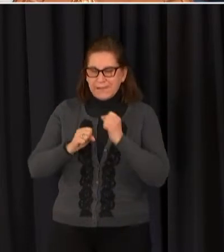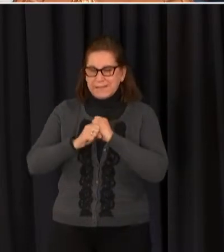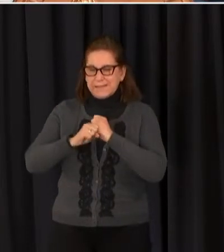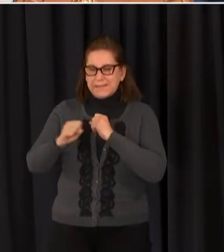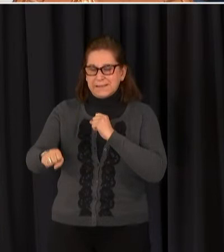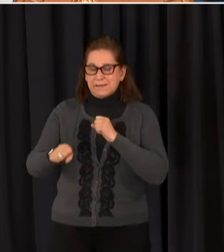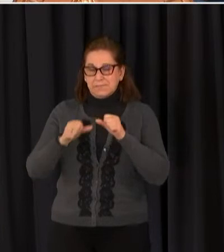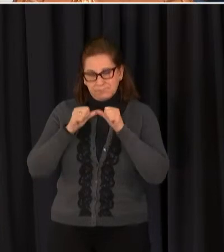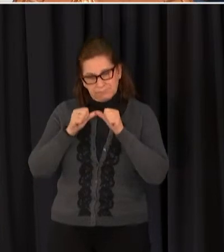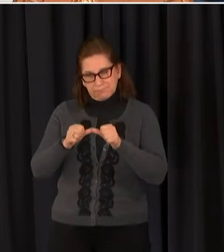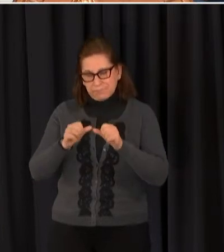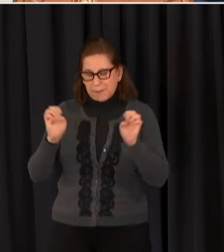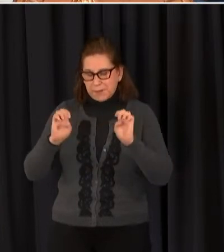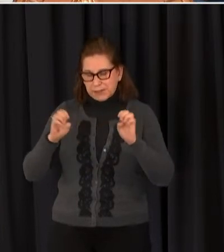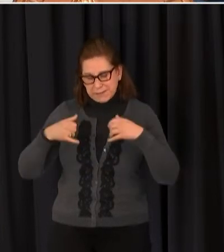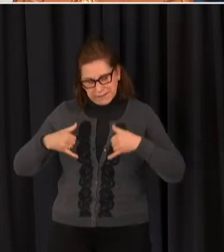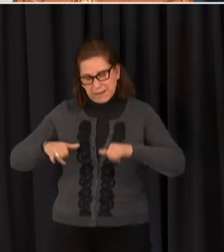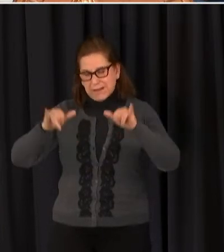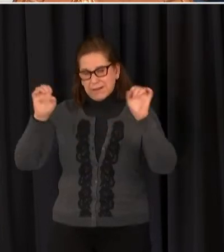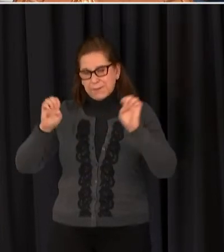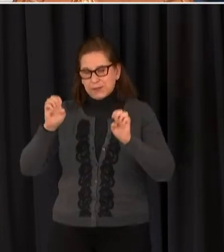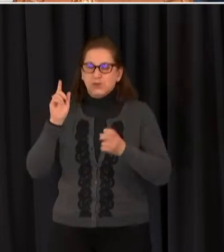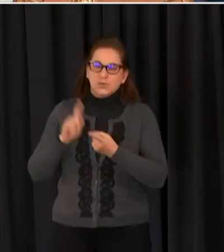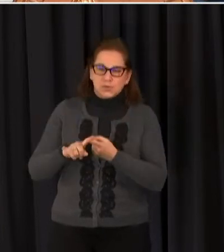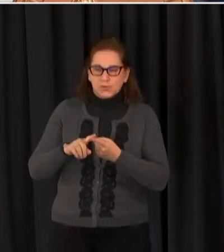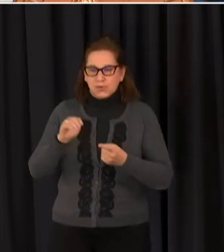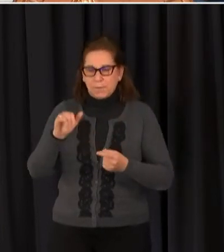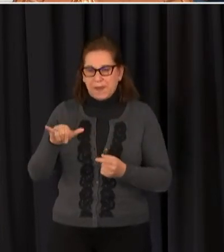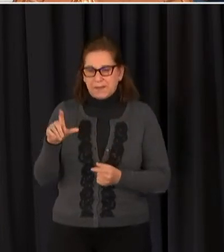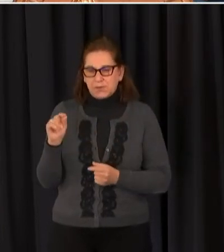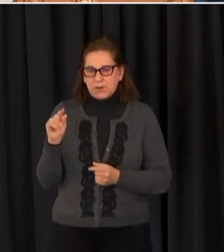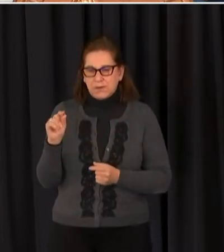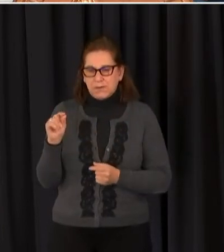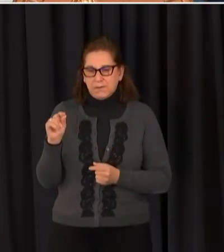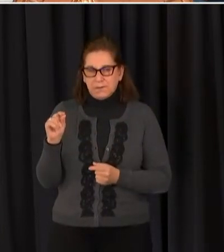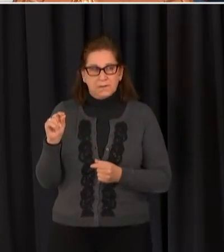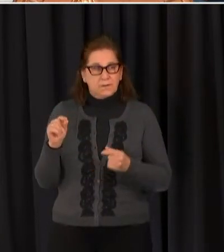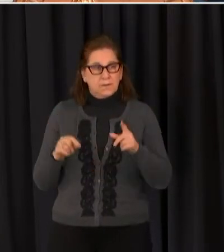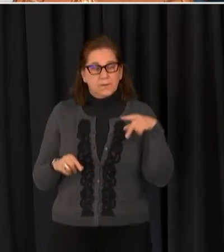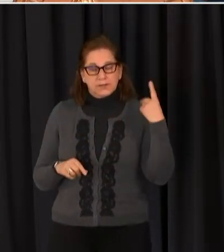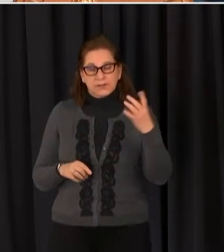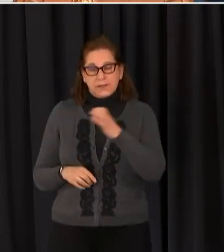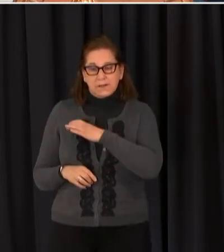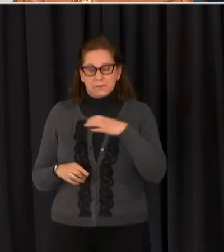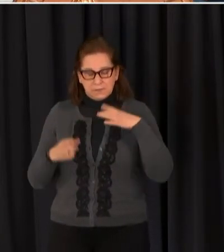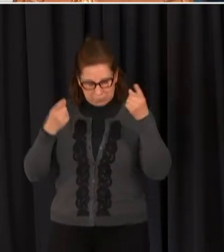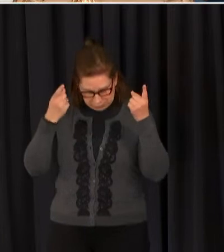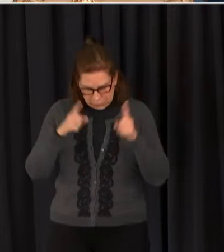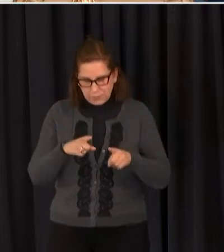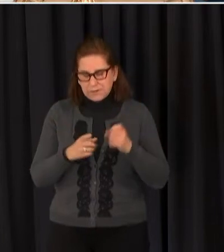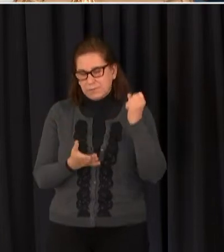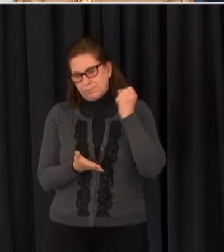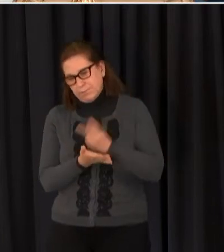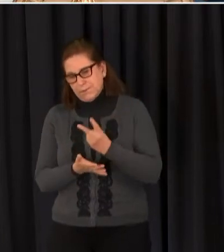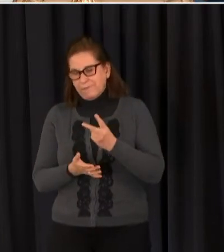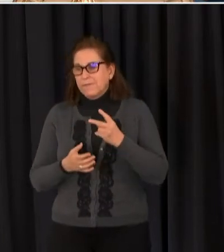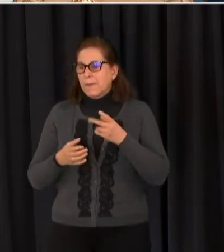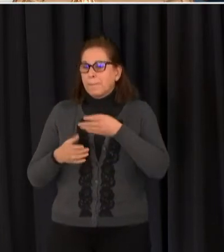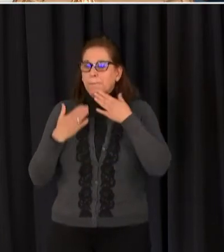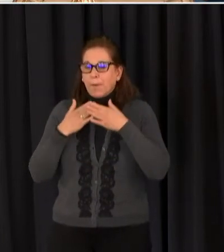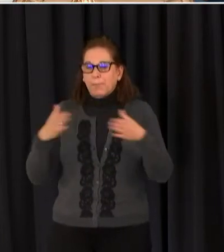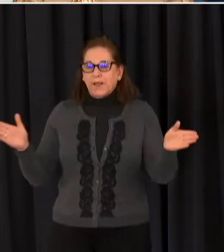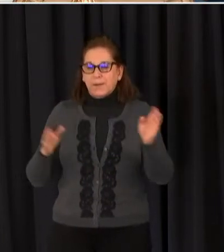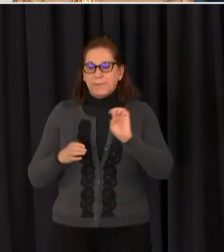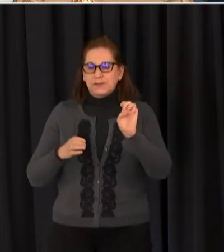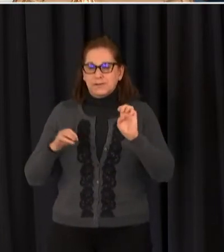already moved to permit that extension, and we will do so